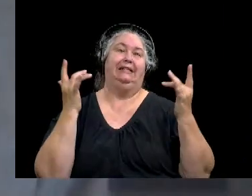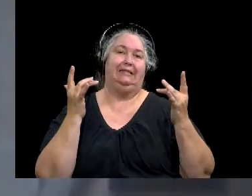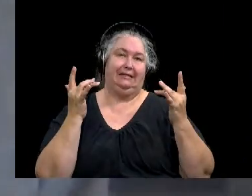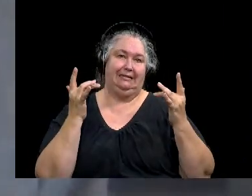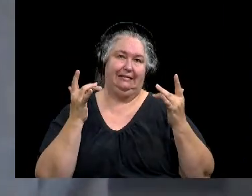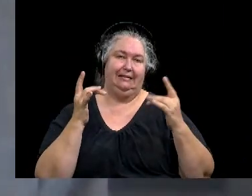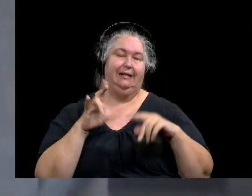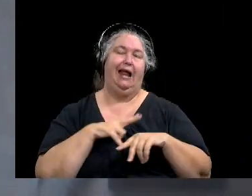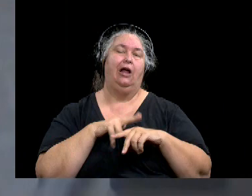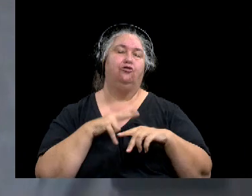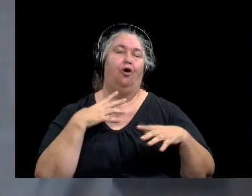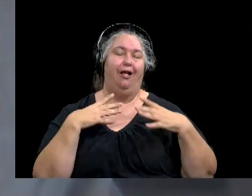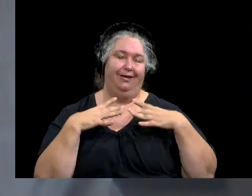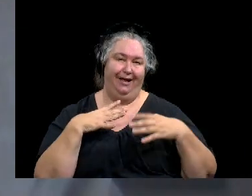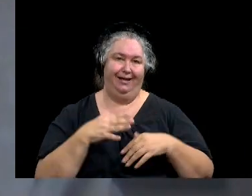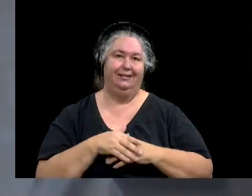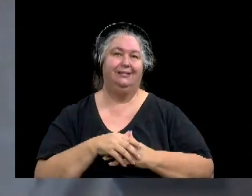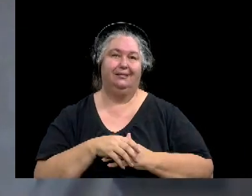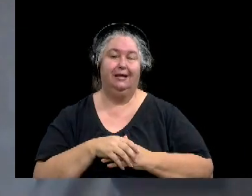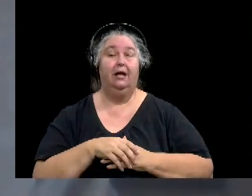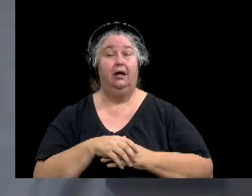national holidays. So, but we will